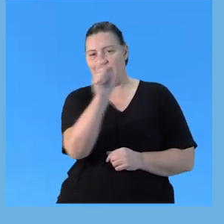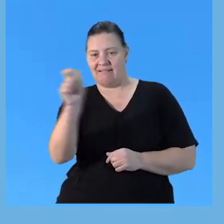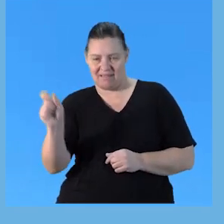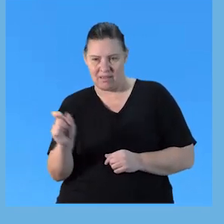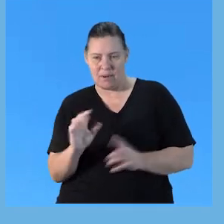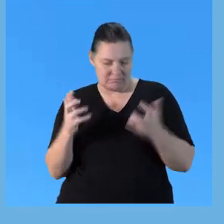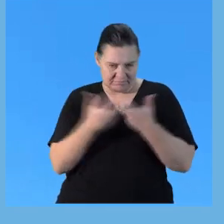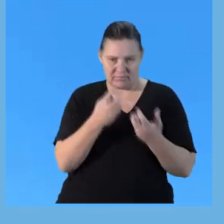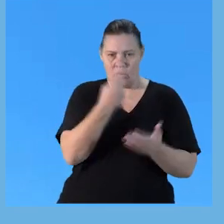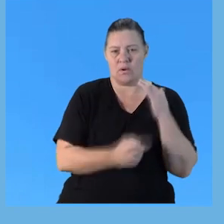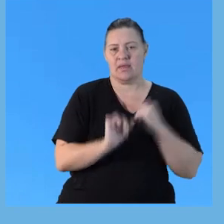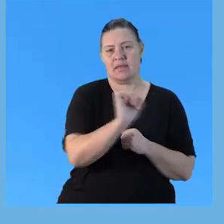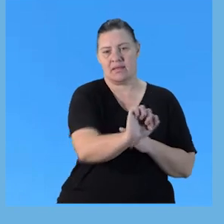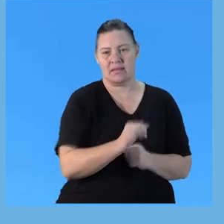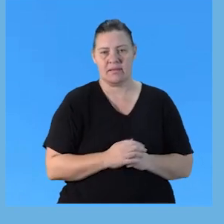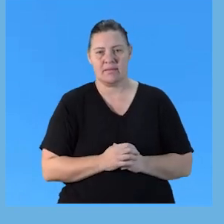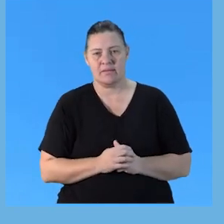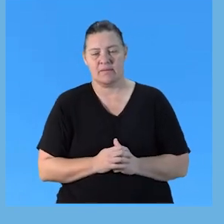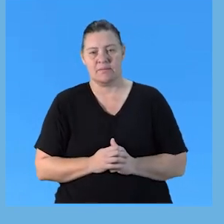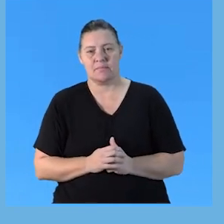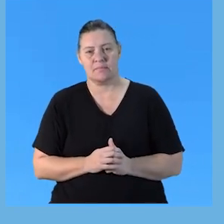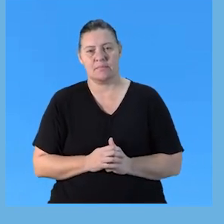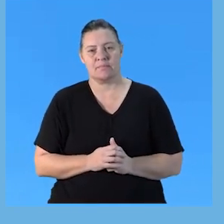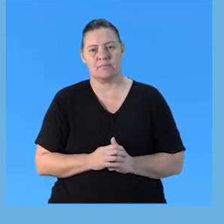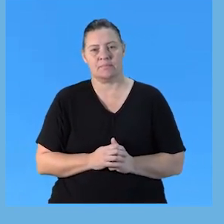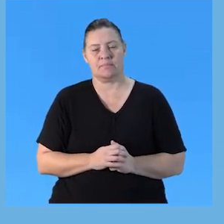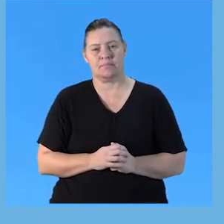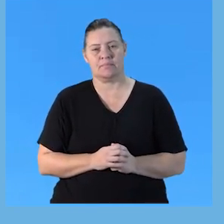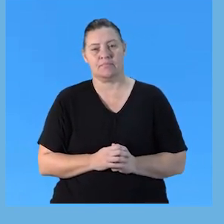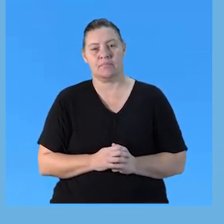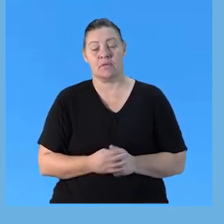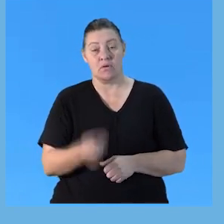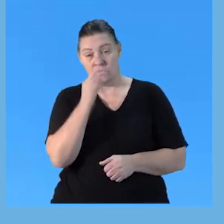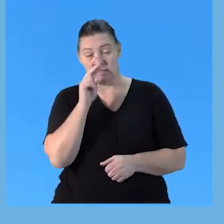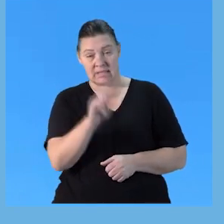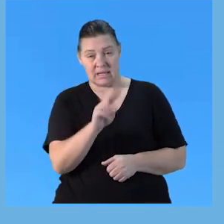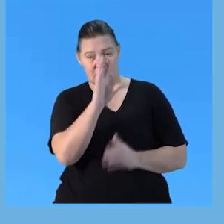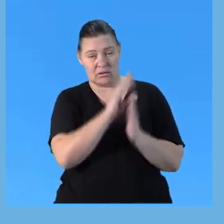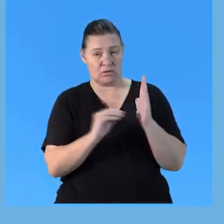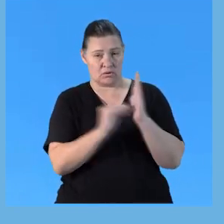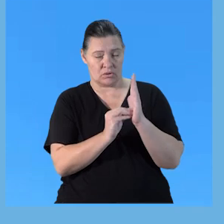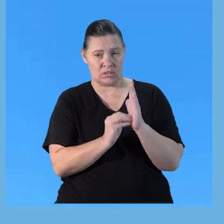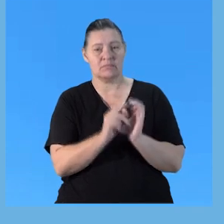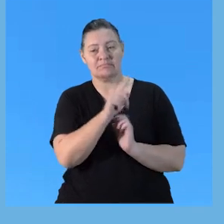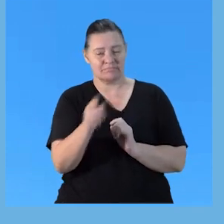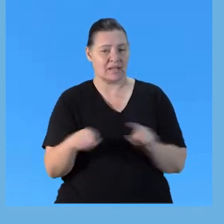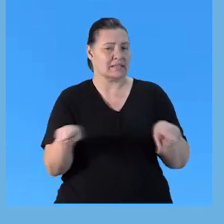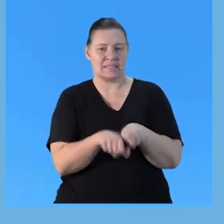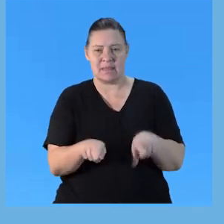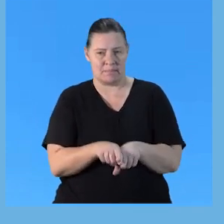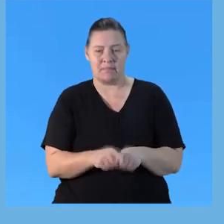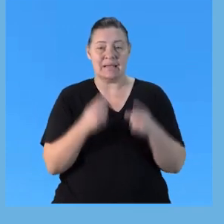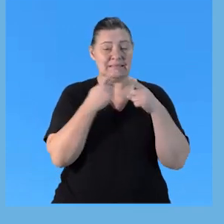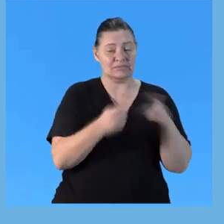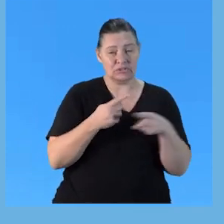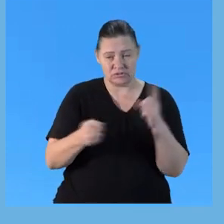a cell. If it's more than one, two, or more, we have a battery. So I'm just going to draw two.